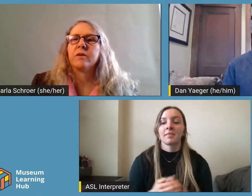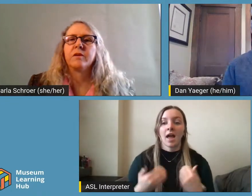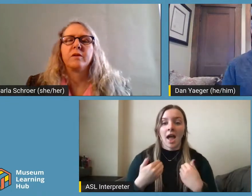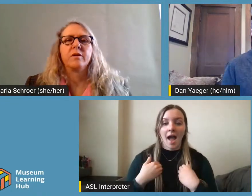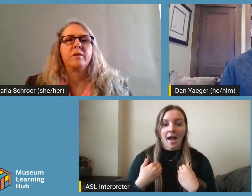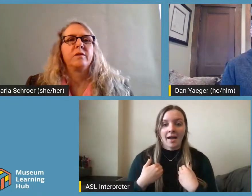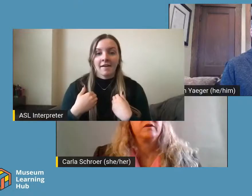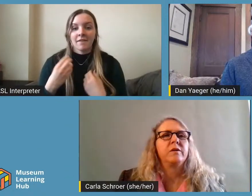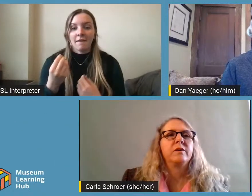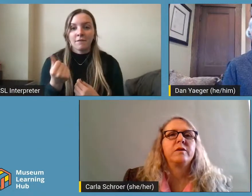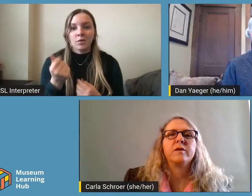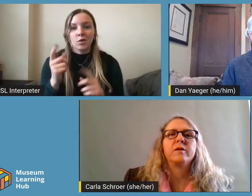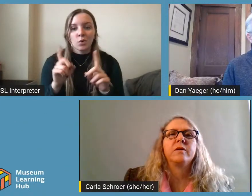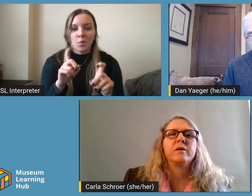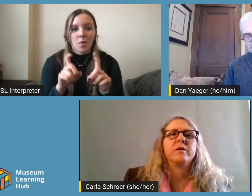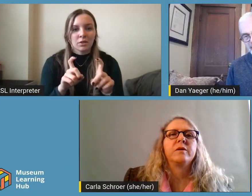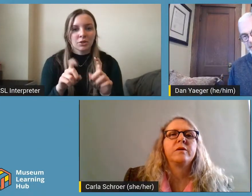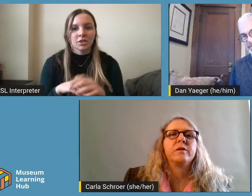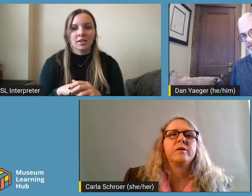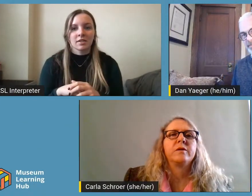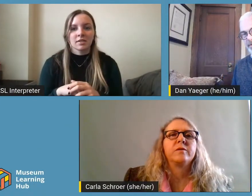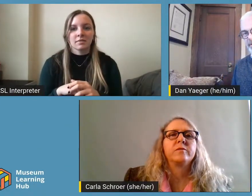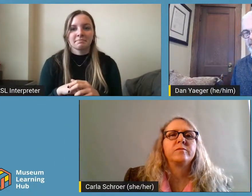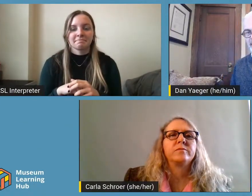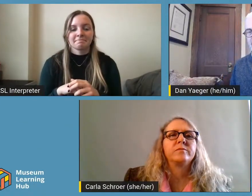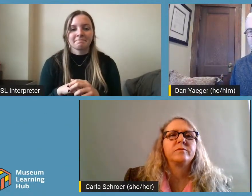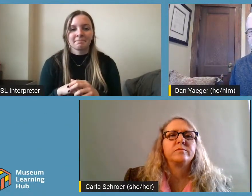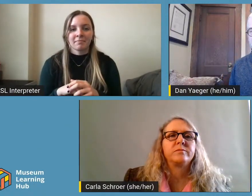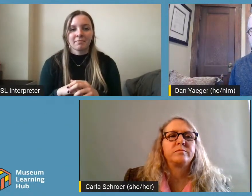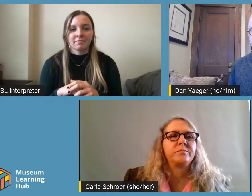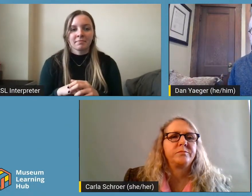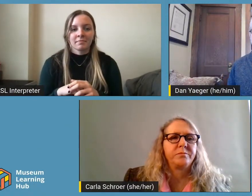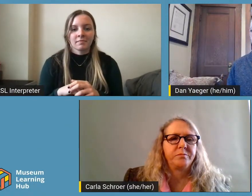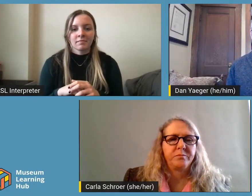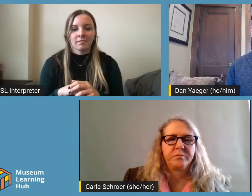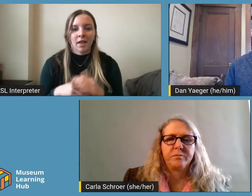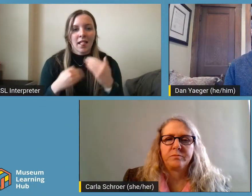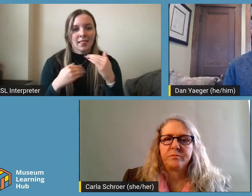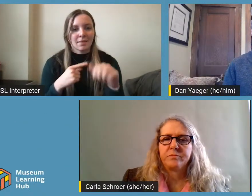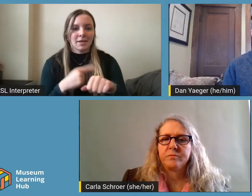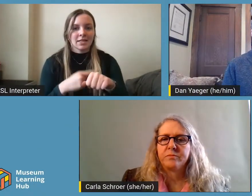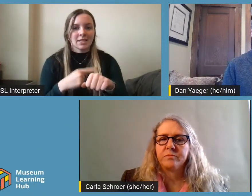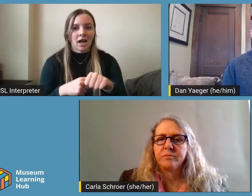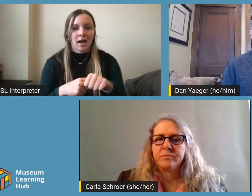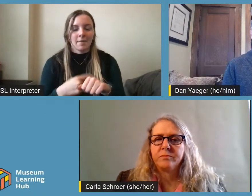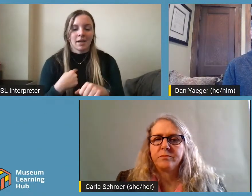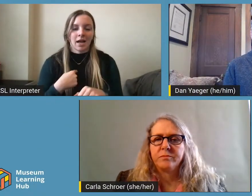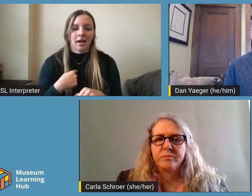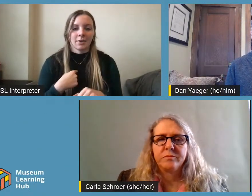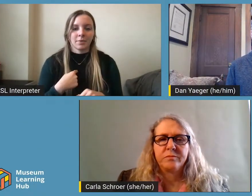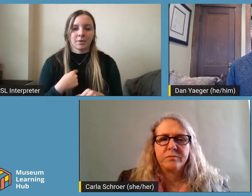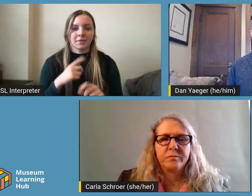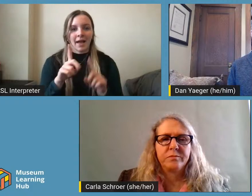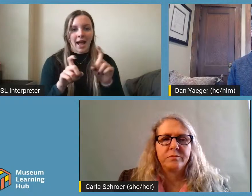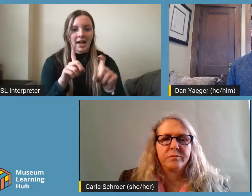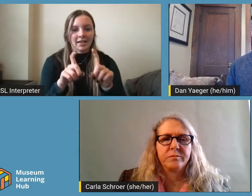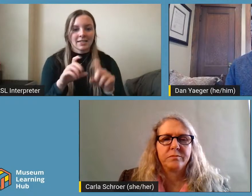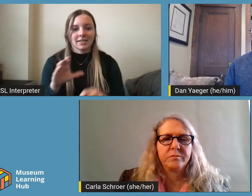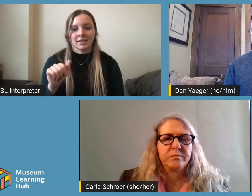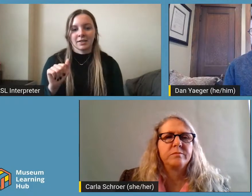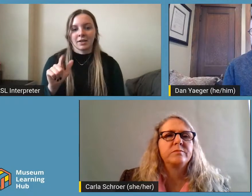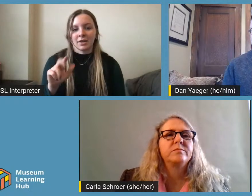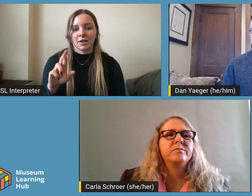and just to remind everybody that's on, we have a few minutes for Q&A, so drop your questions in the chat and I will relay them to